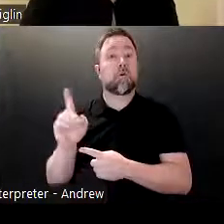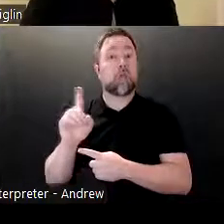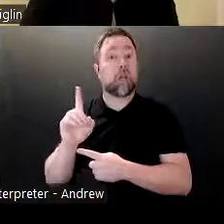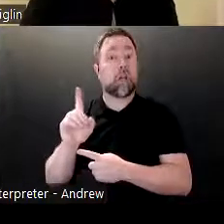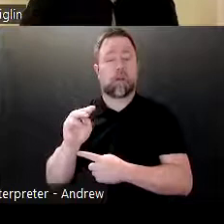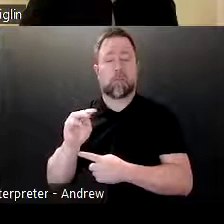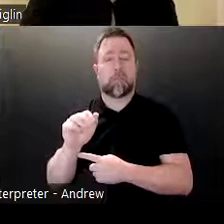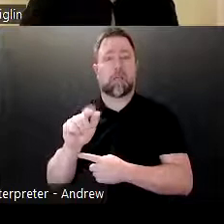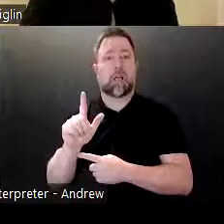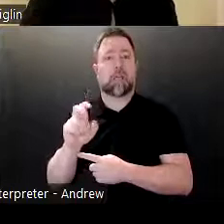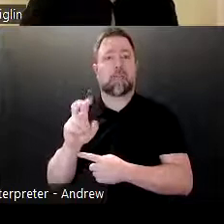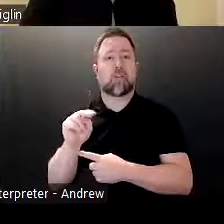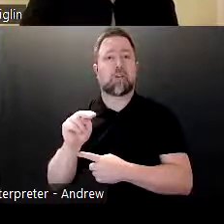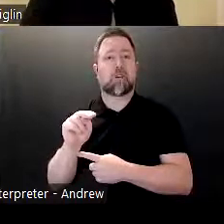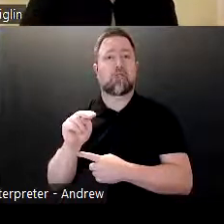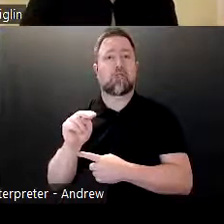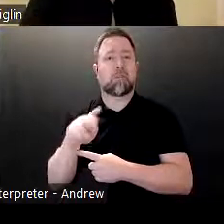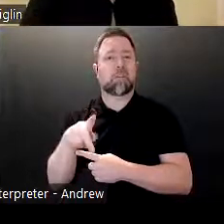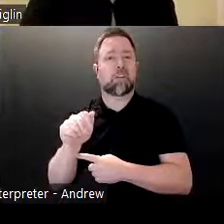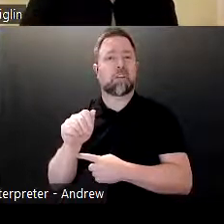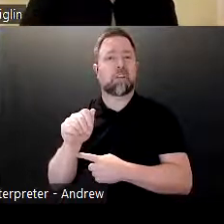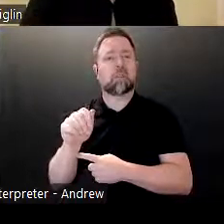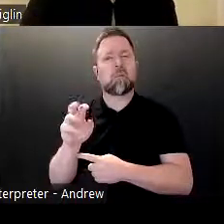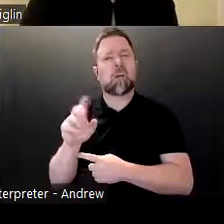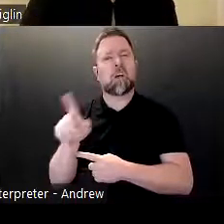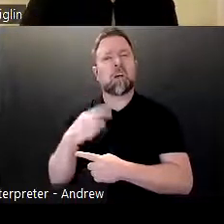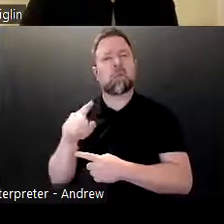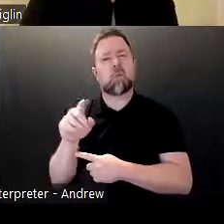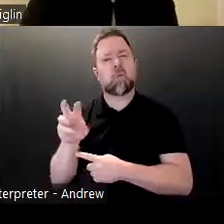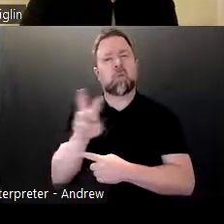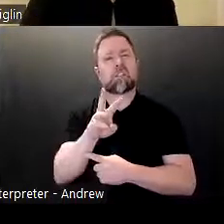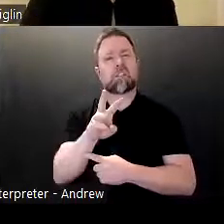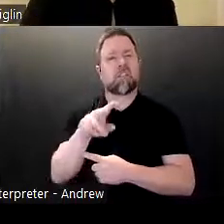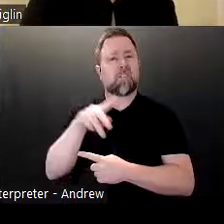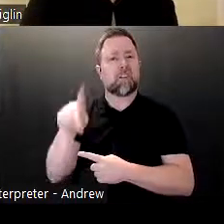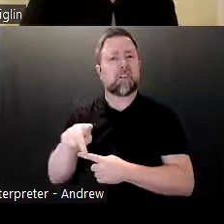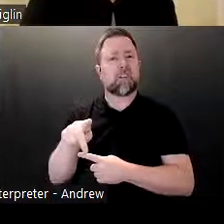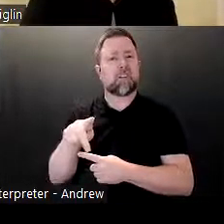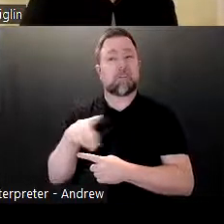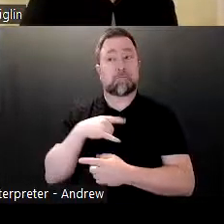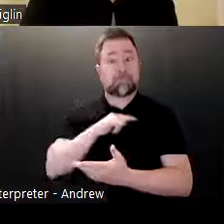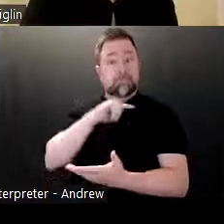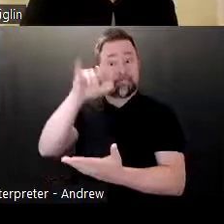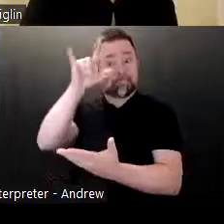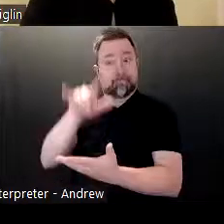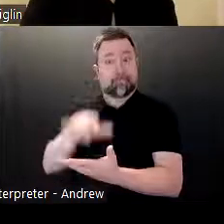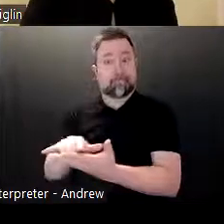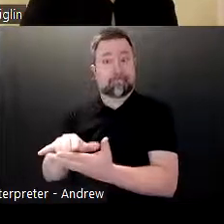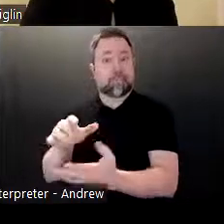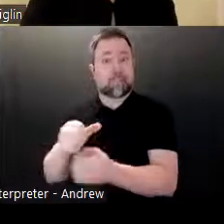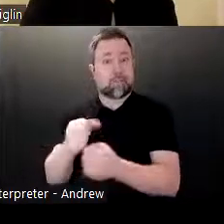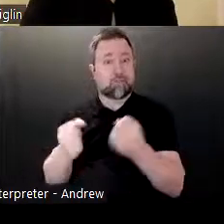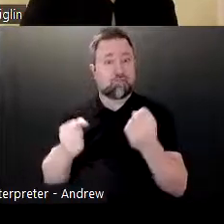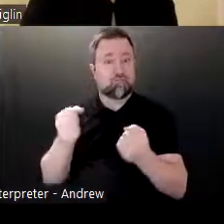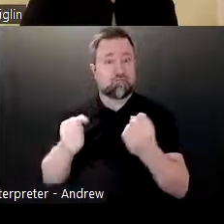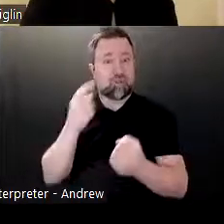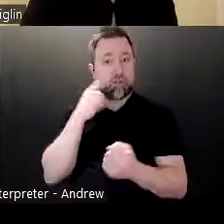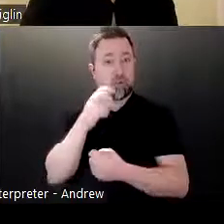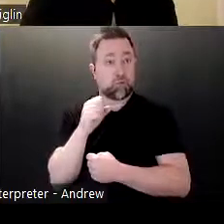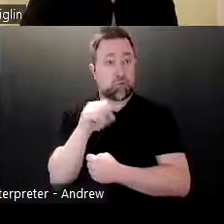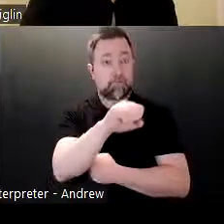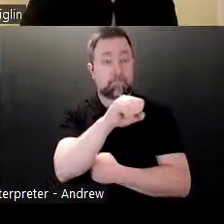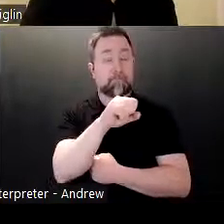miles west of Philadelphia. After flying into Philly and securing a trustworthy vehicle for your road trip,